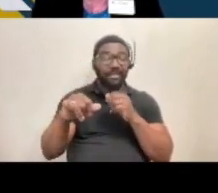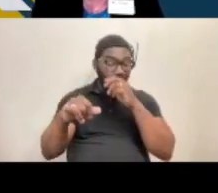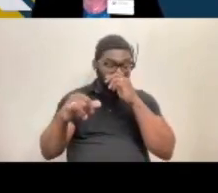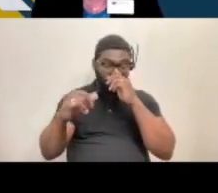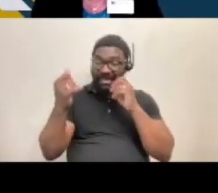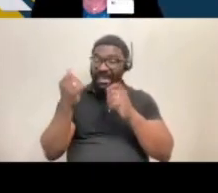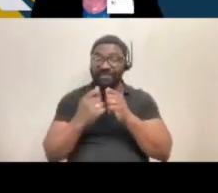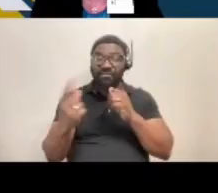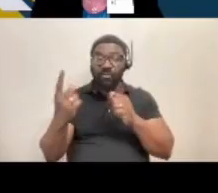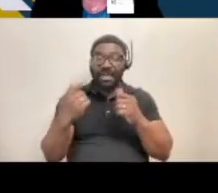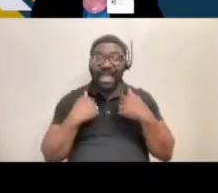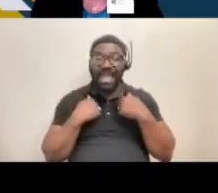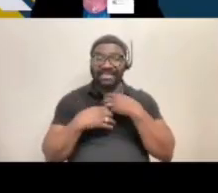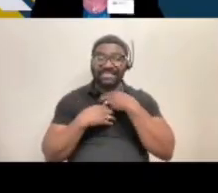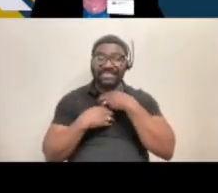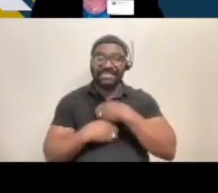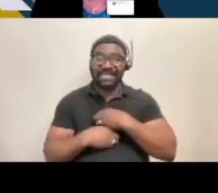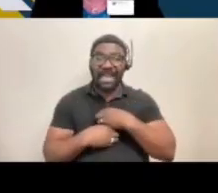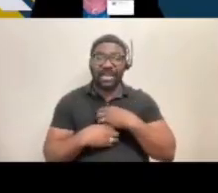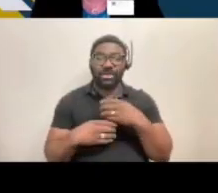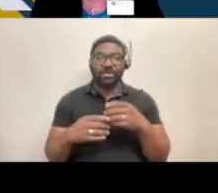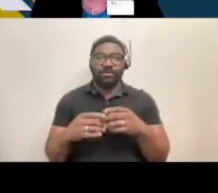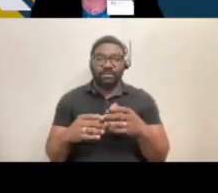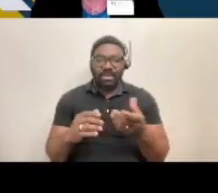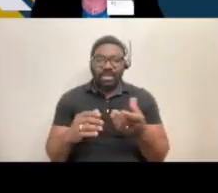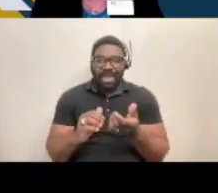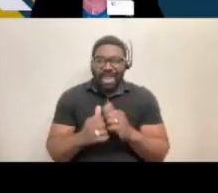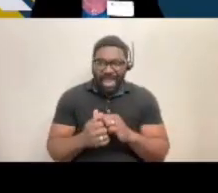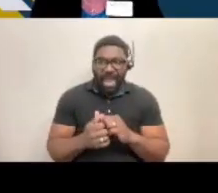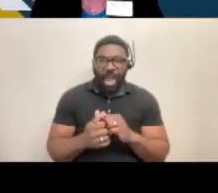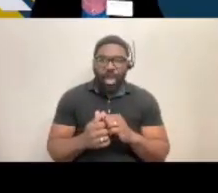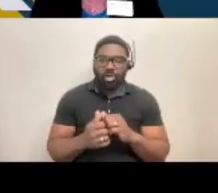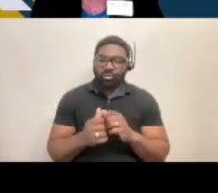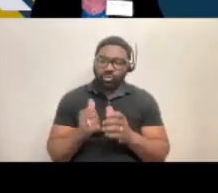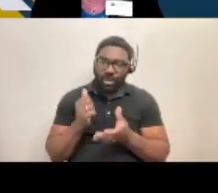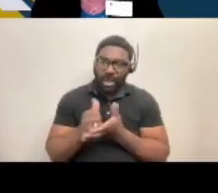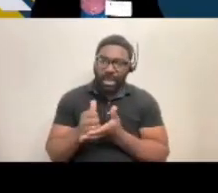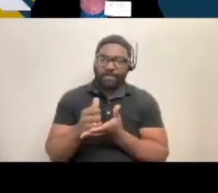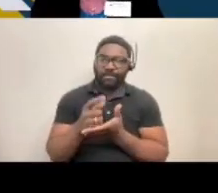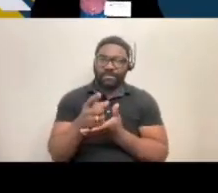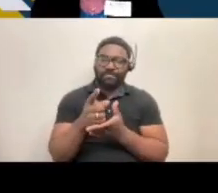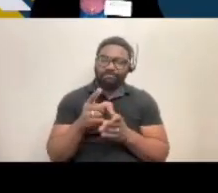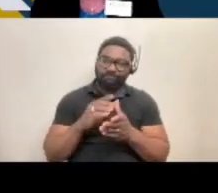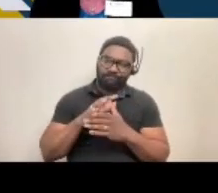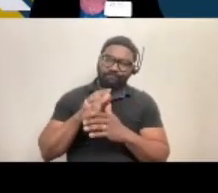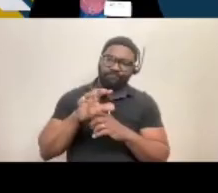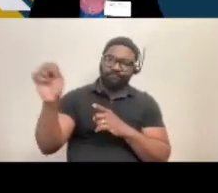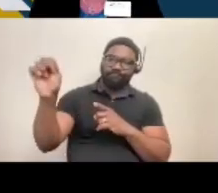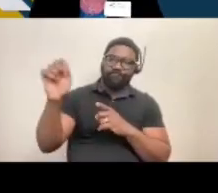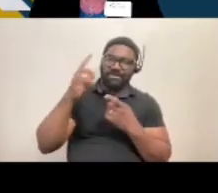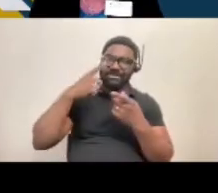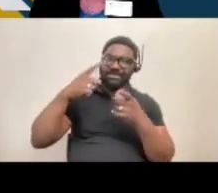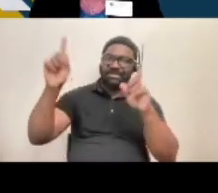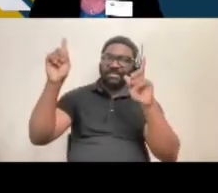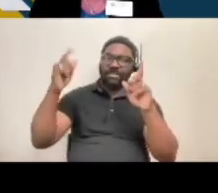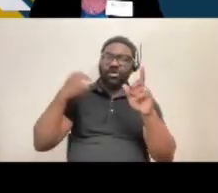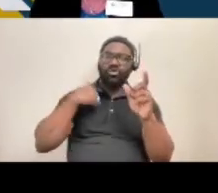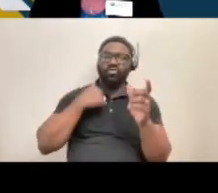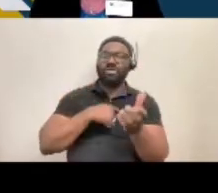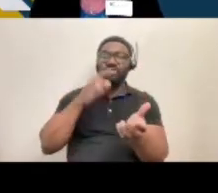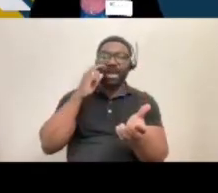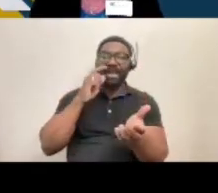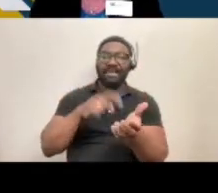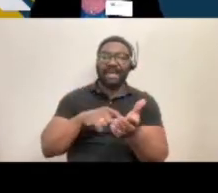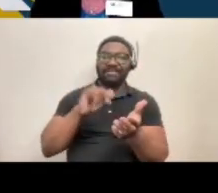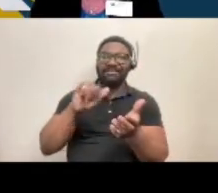the desire. It's just to that catalyst. And we recognize that in North Carolina, especially since 2020. And we've